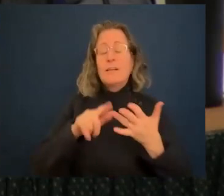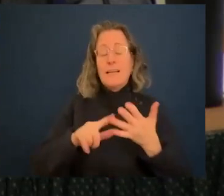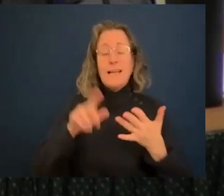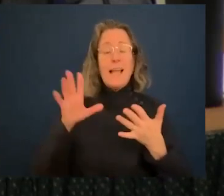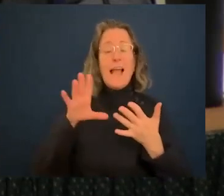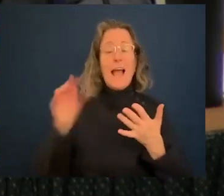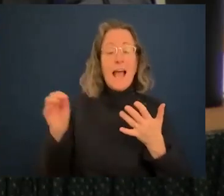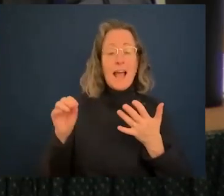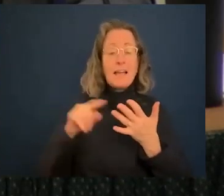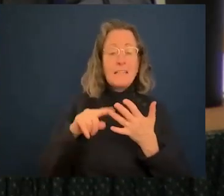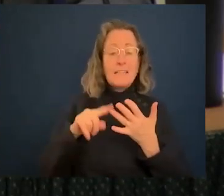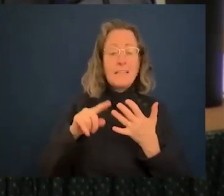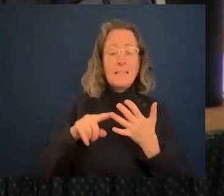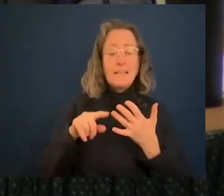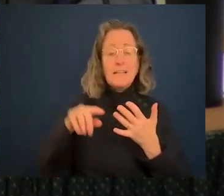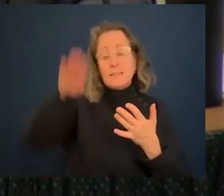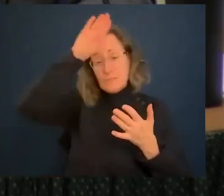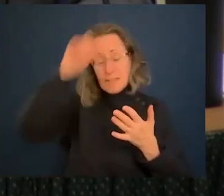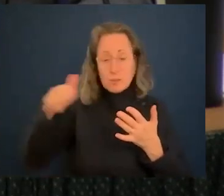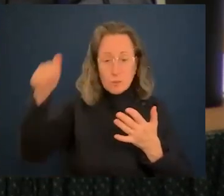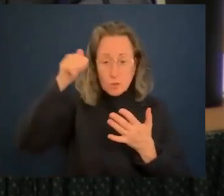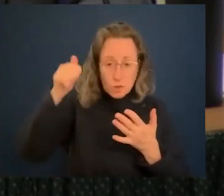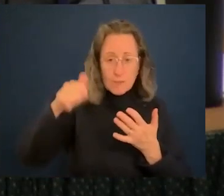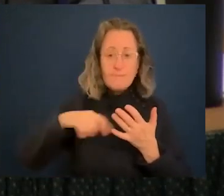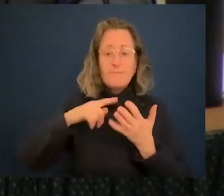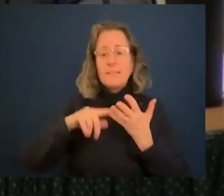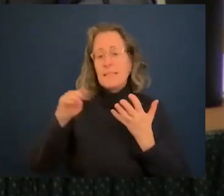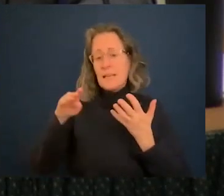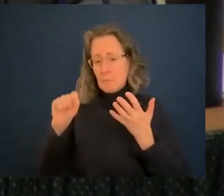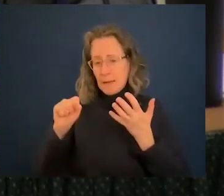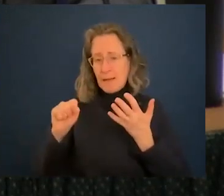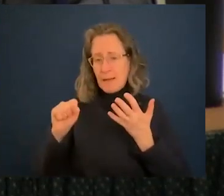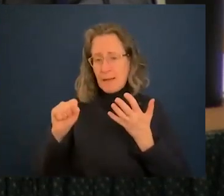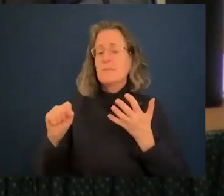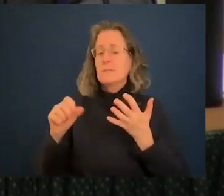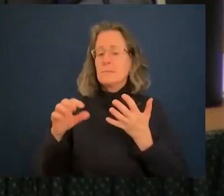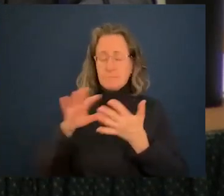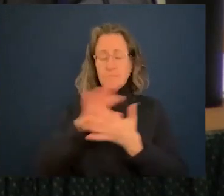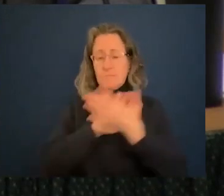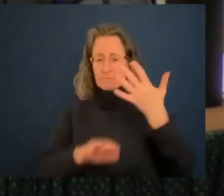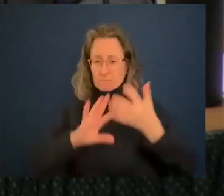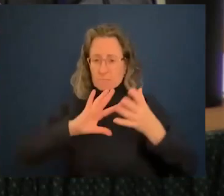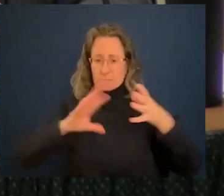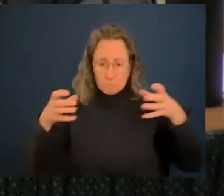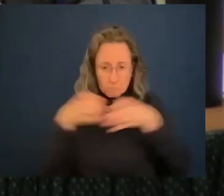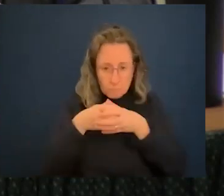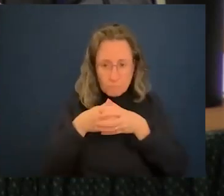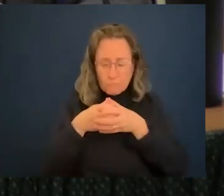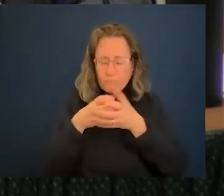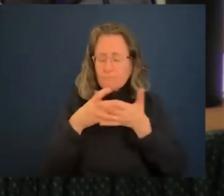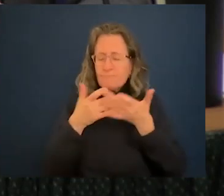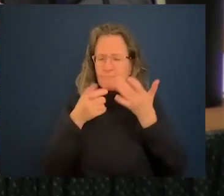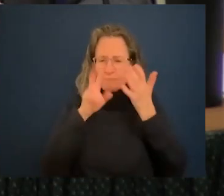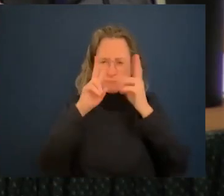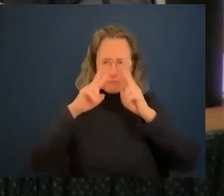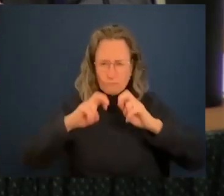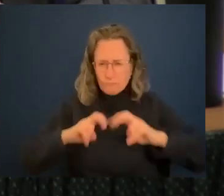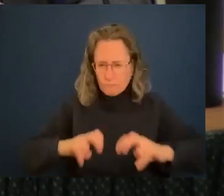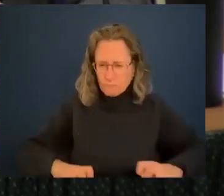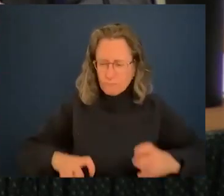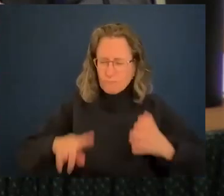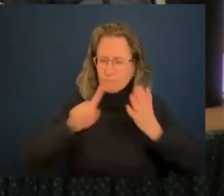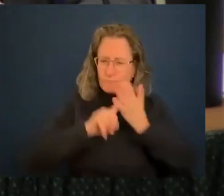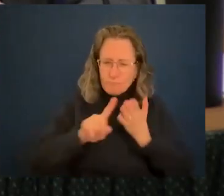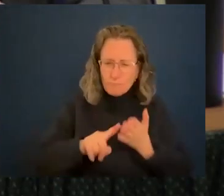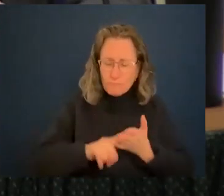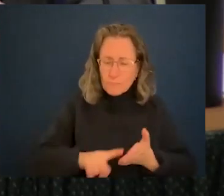aspects of that model and looking at it under various scenarios of how close could we get